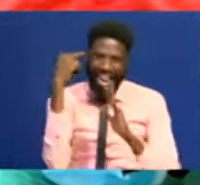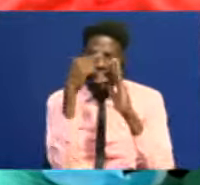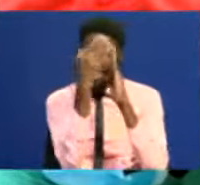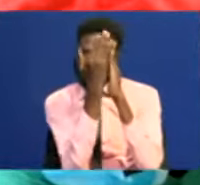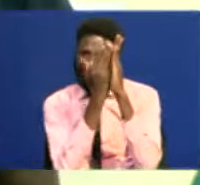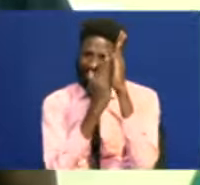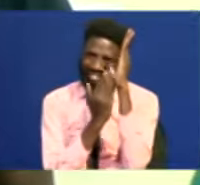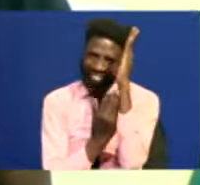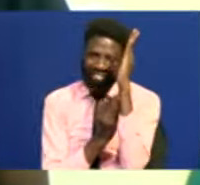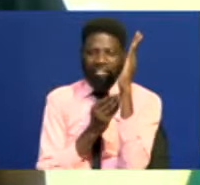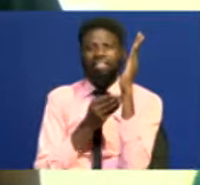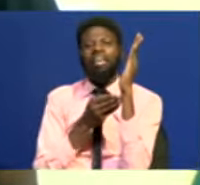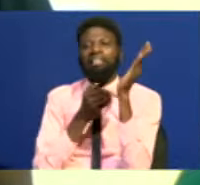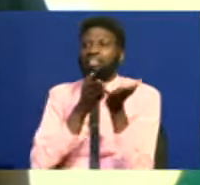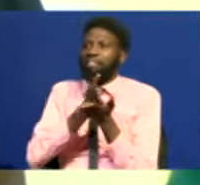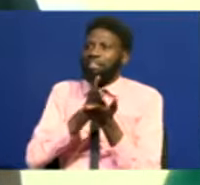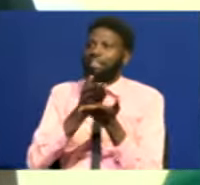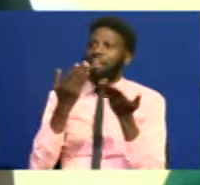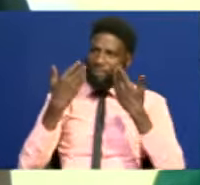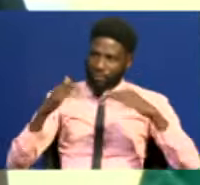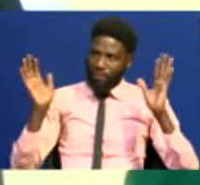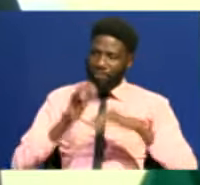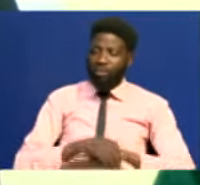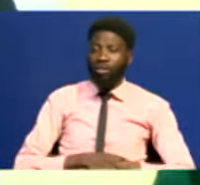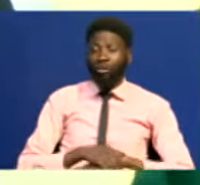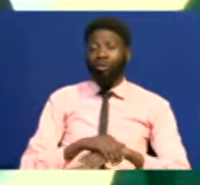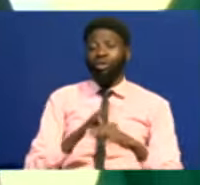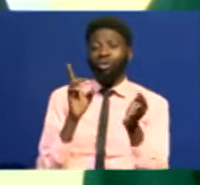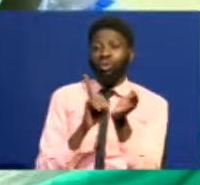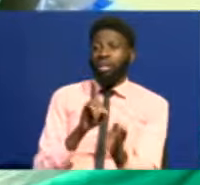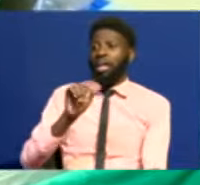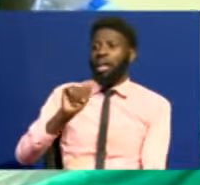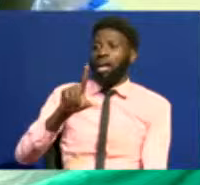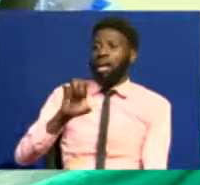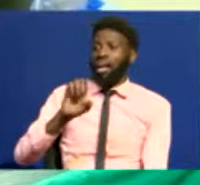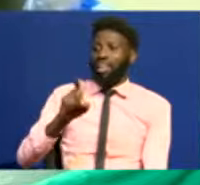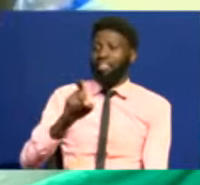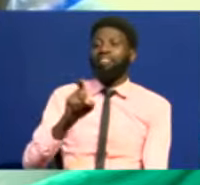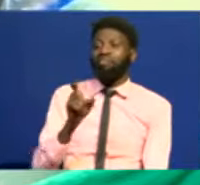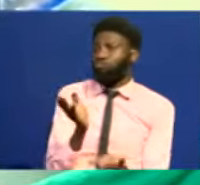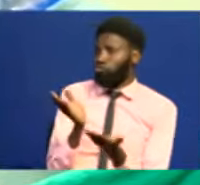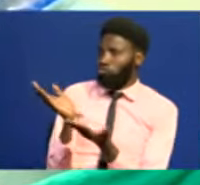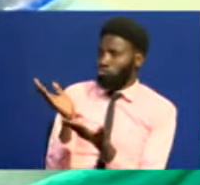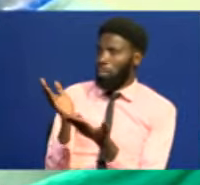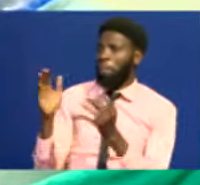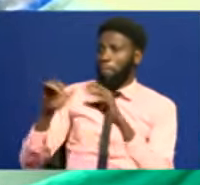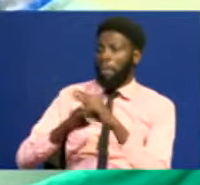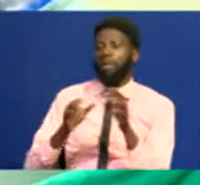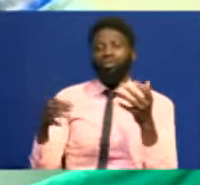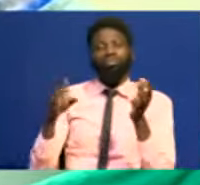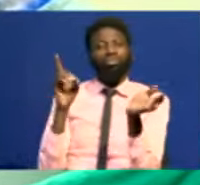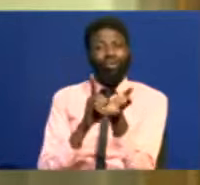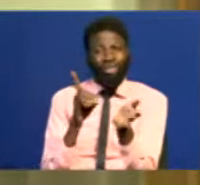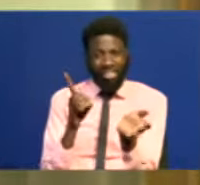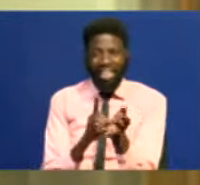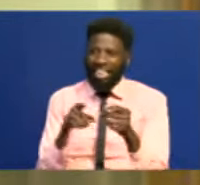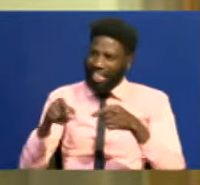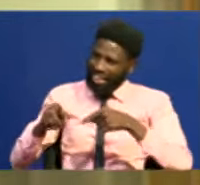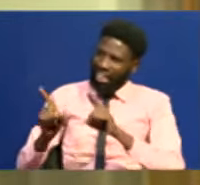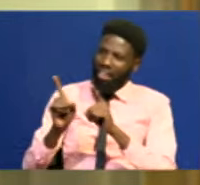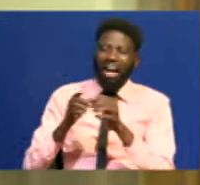Dr. Alex Kariuki, one of the surgeons at the Kerugoya County Referral Hospital in Kirinyaga, who did the delicate